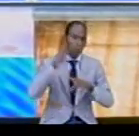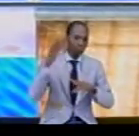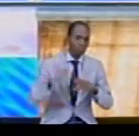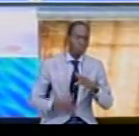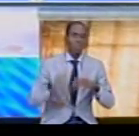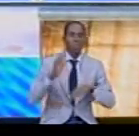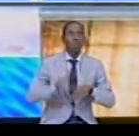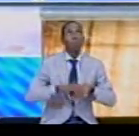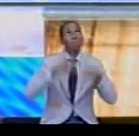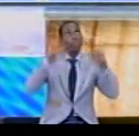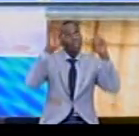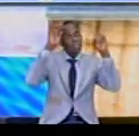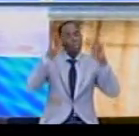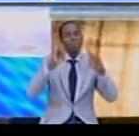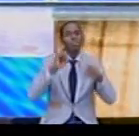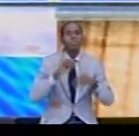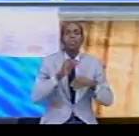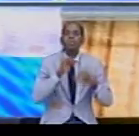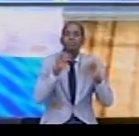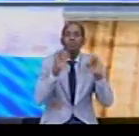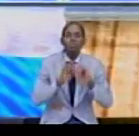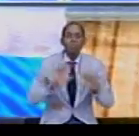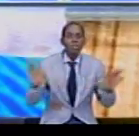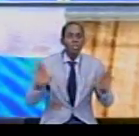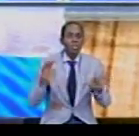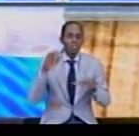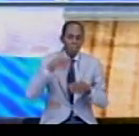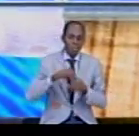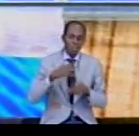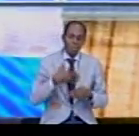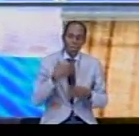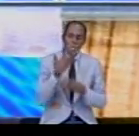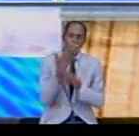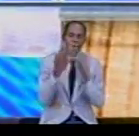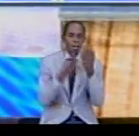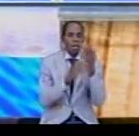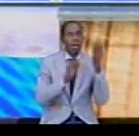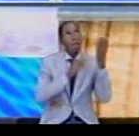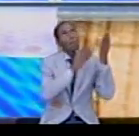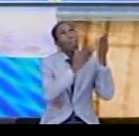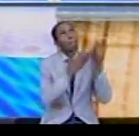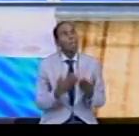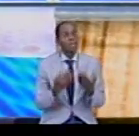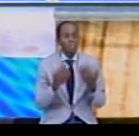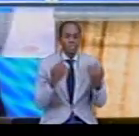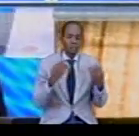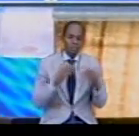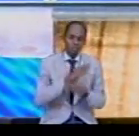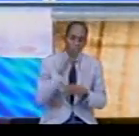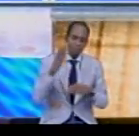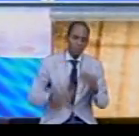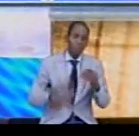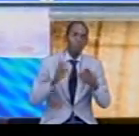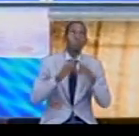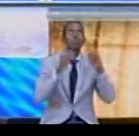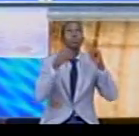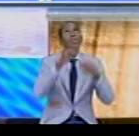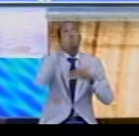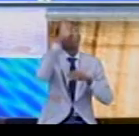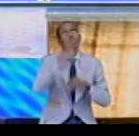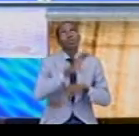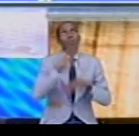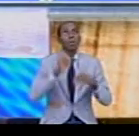on him nothing in my hands I bring simply to the cross I